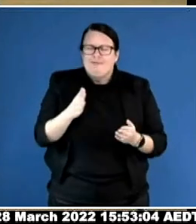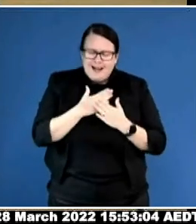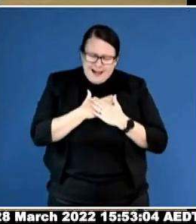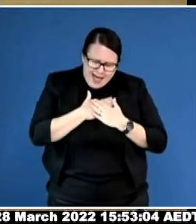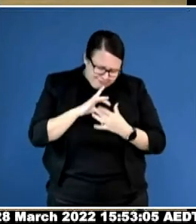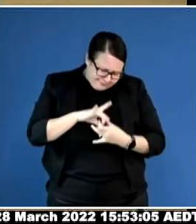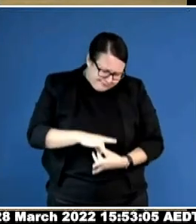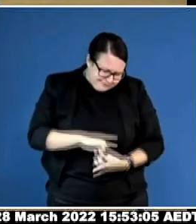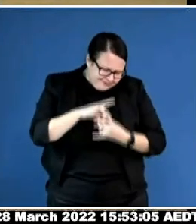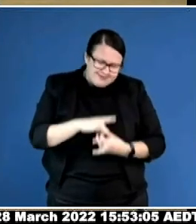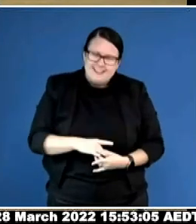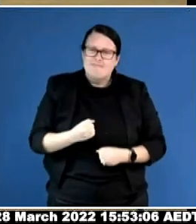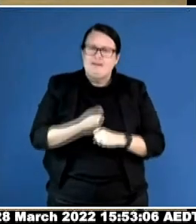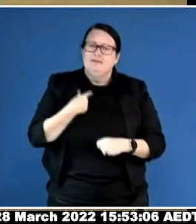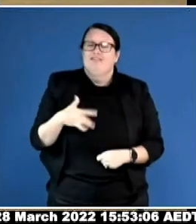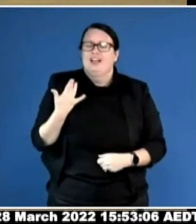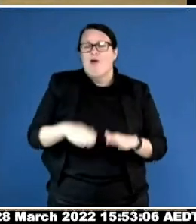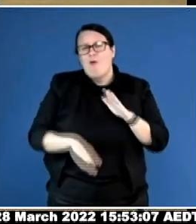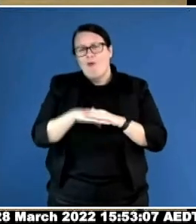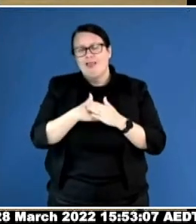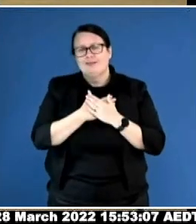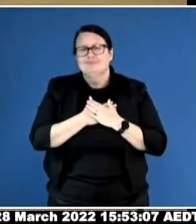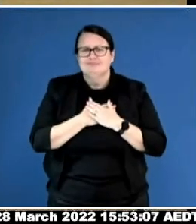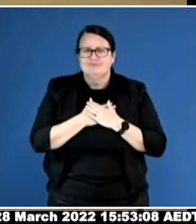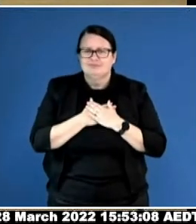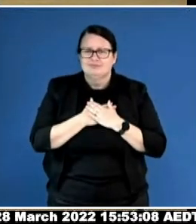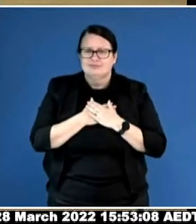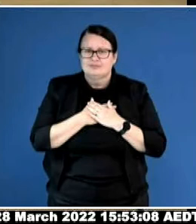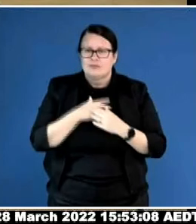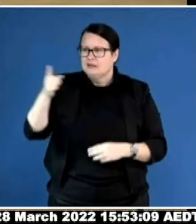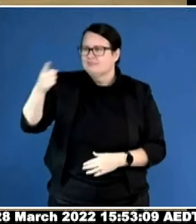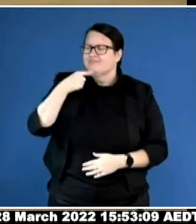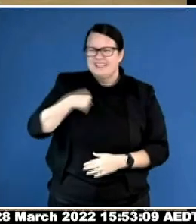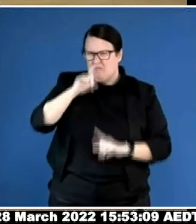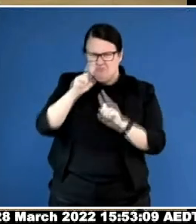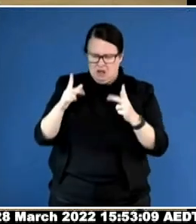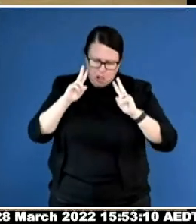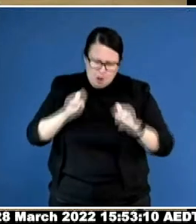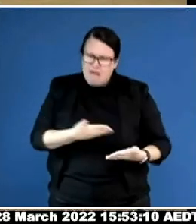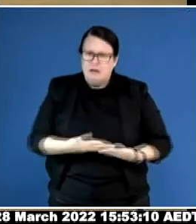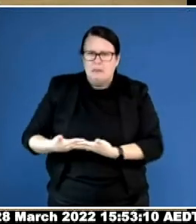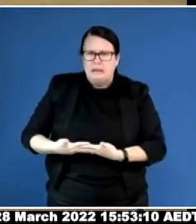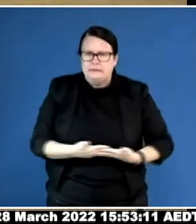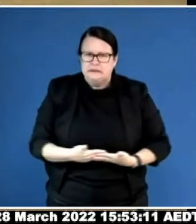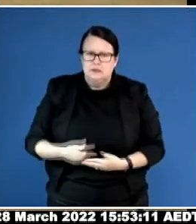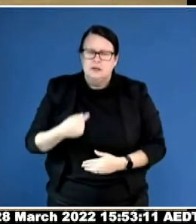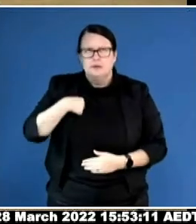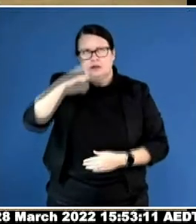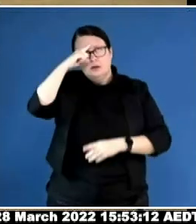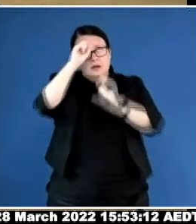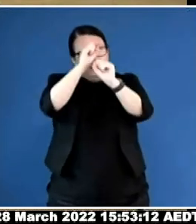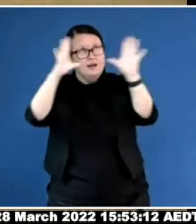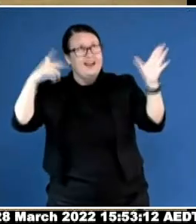love and completeness. I was told I wouldn't be able to care for a baby. I started to think about all